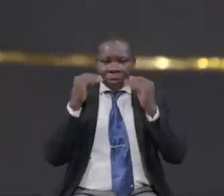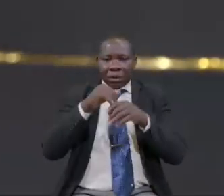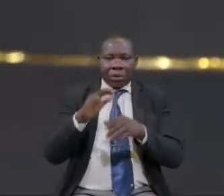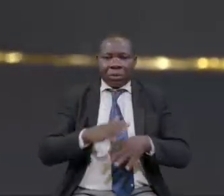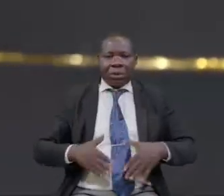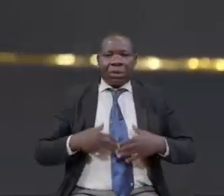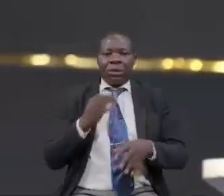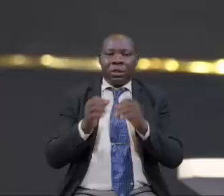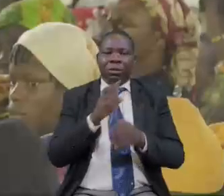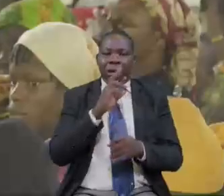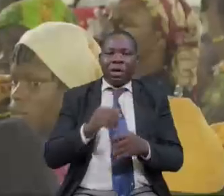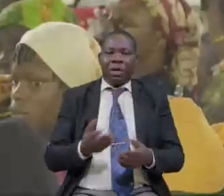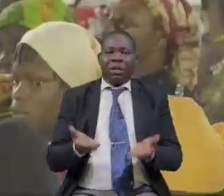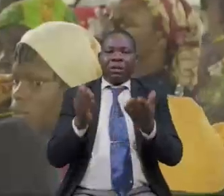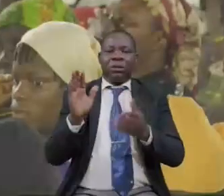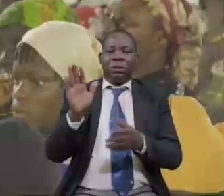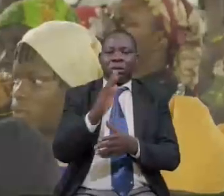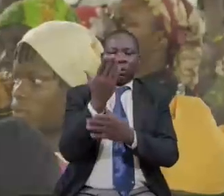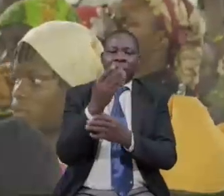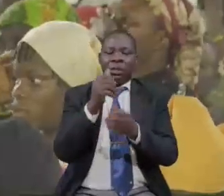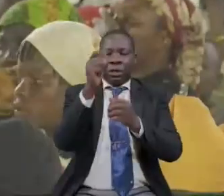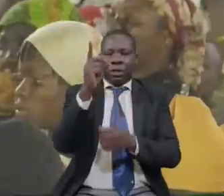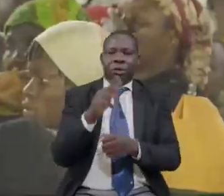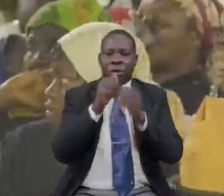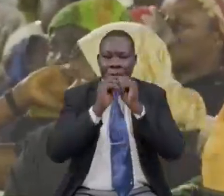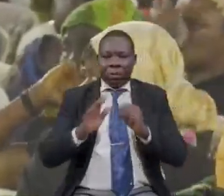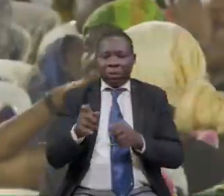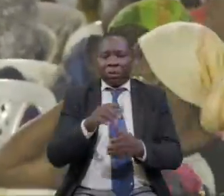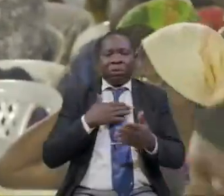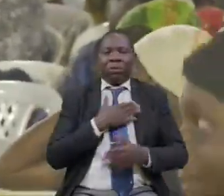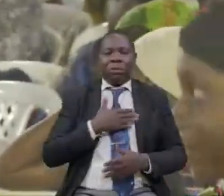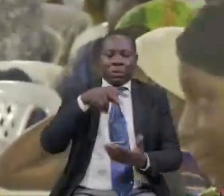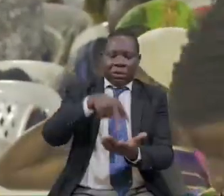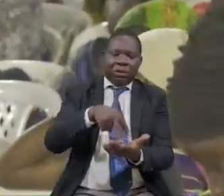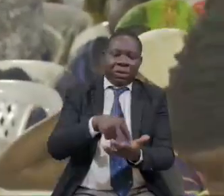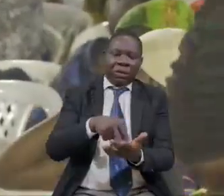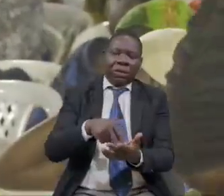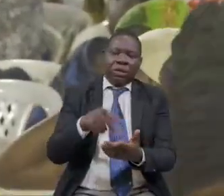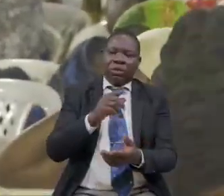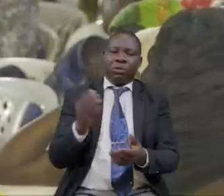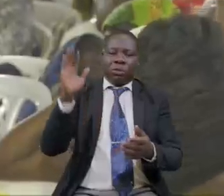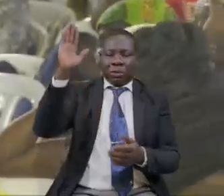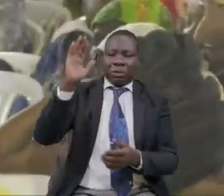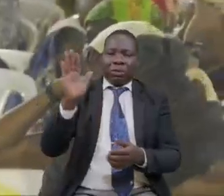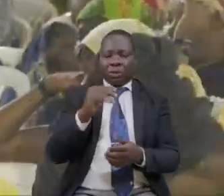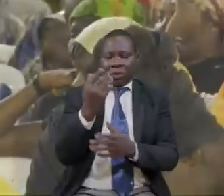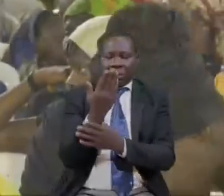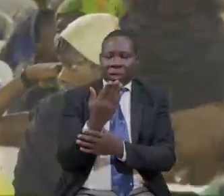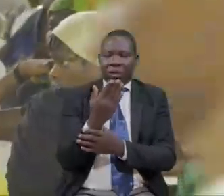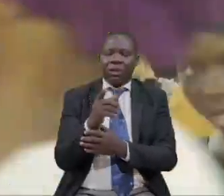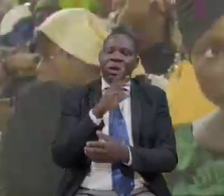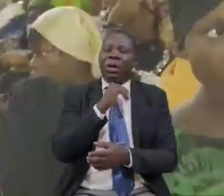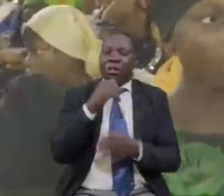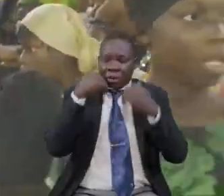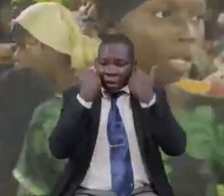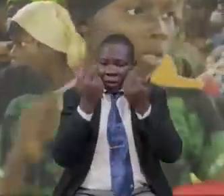please stand up. You're raising up your hand, you're not ashamed to identify for